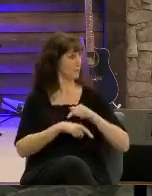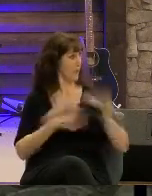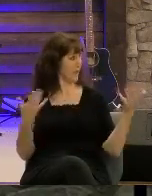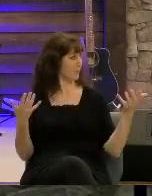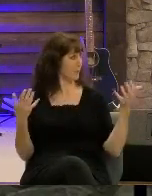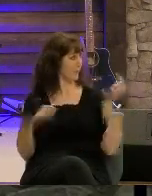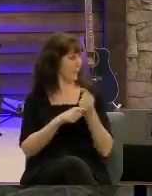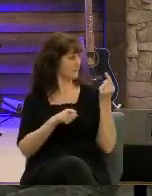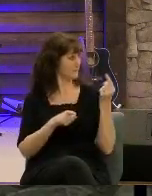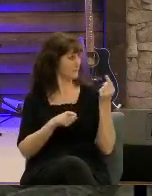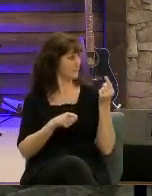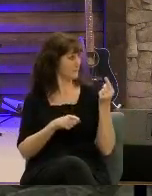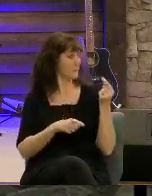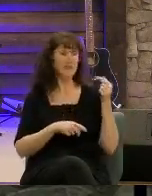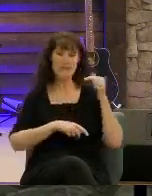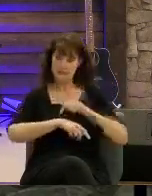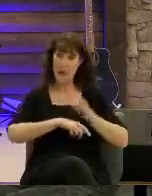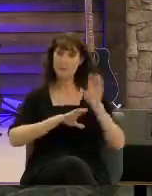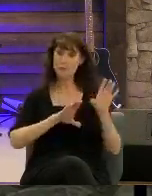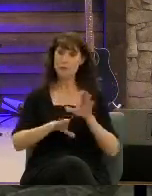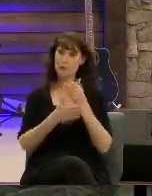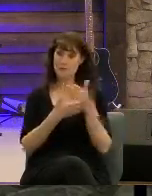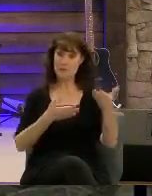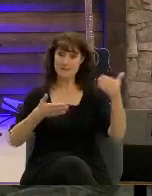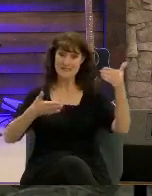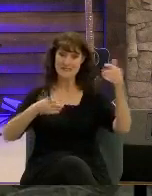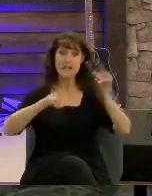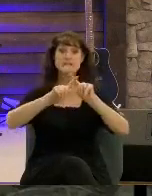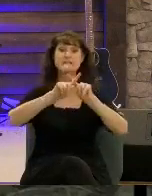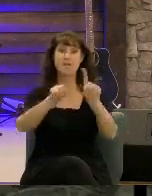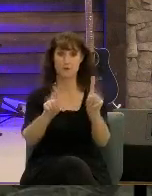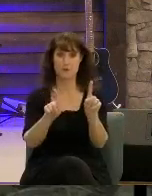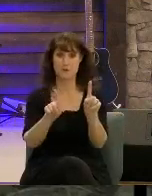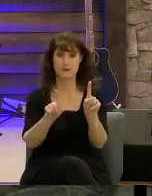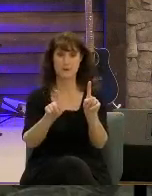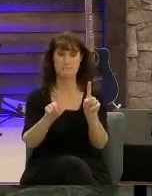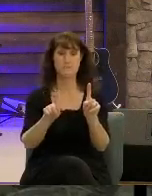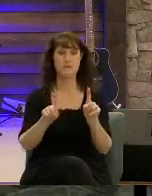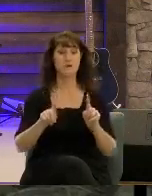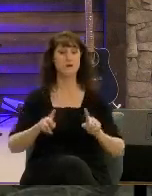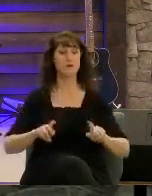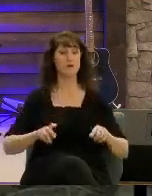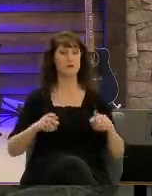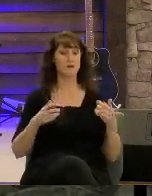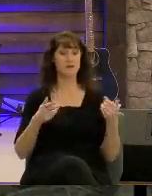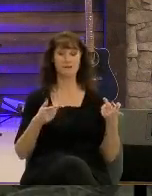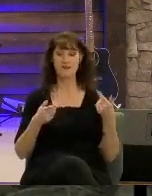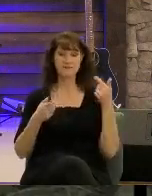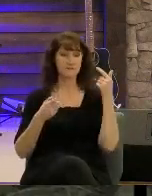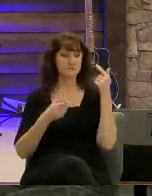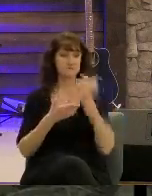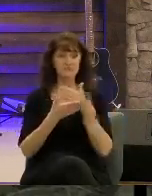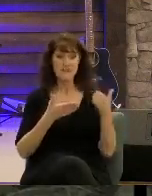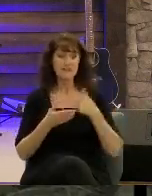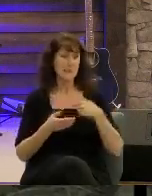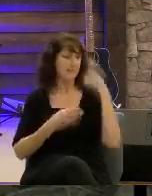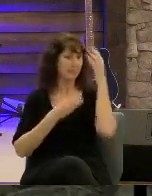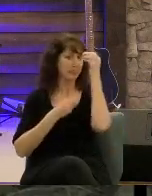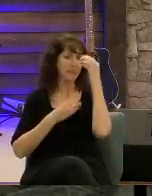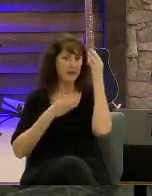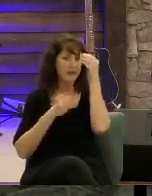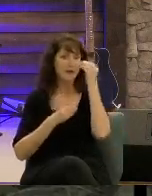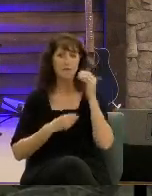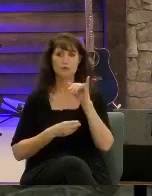time, right? It's time to do something different, right? It's these things that I've been thinking about since June of last year, right? You